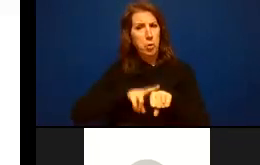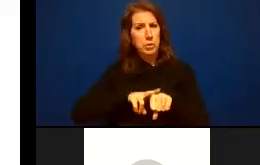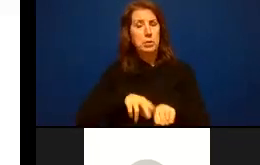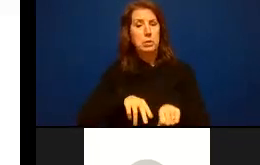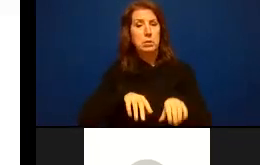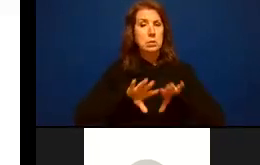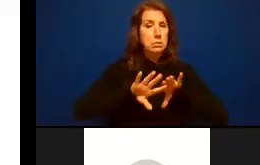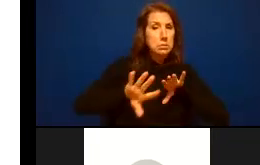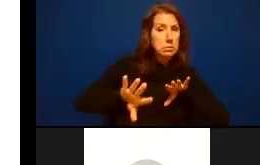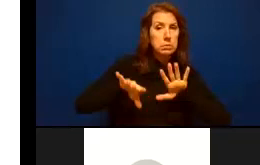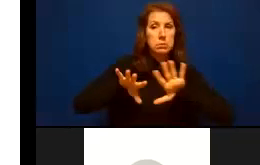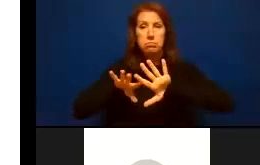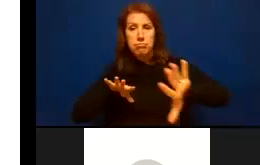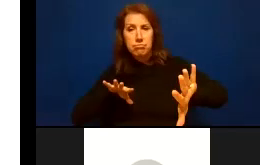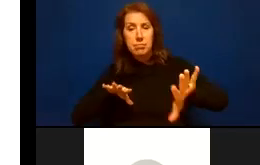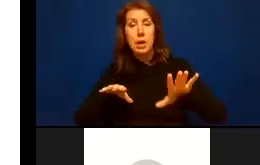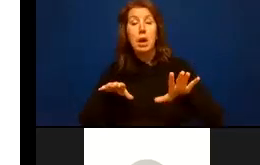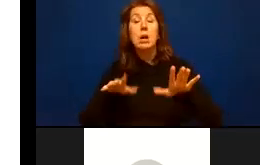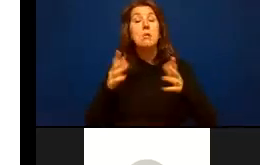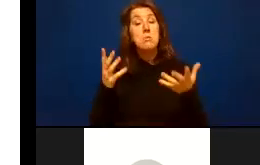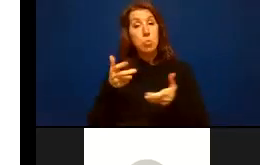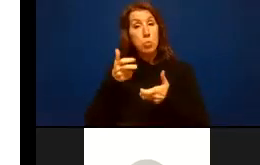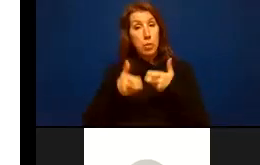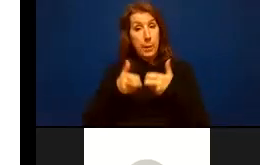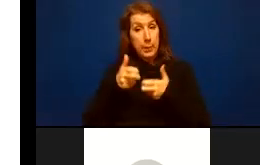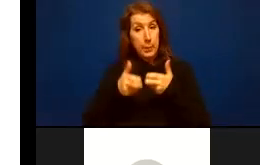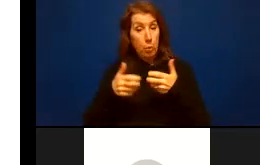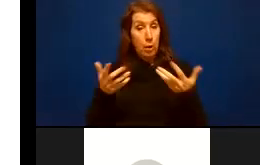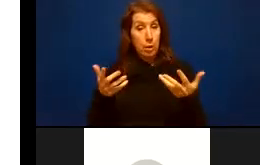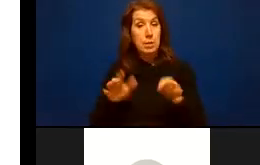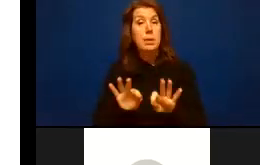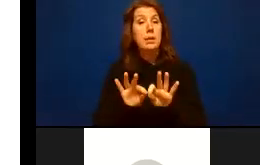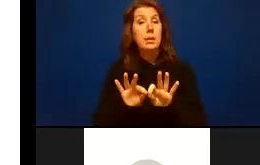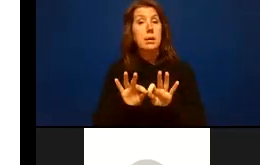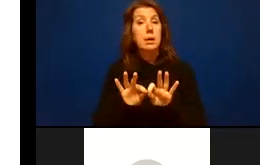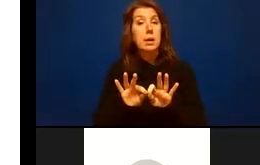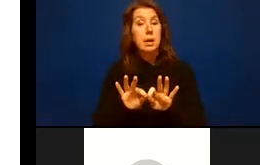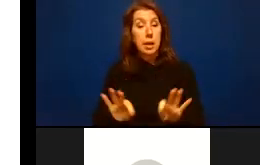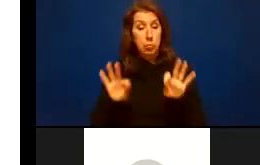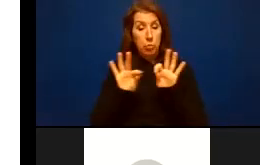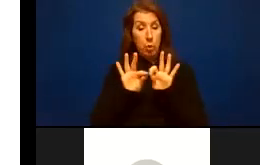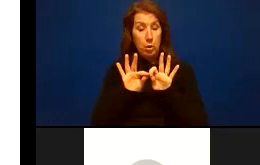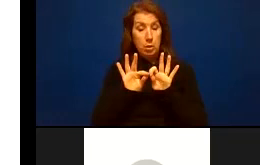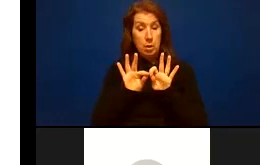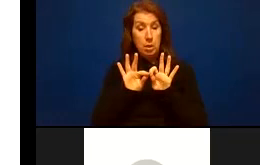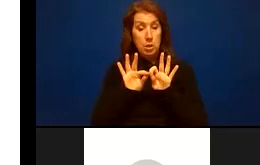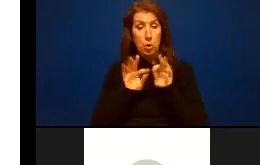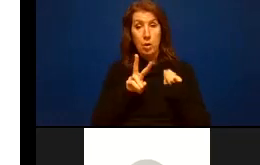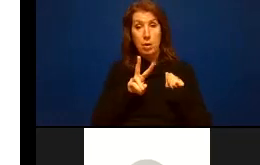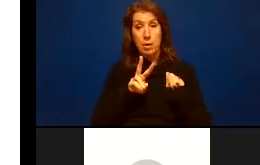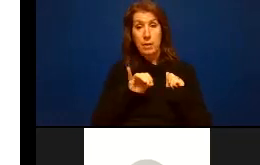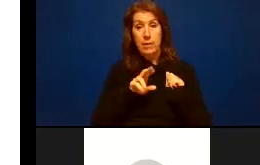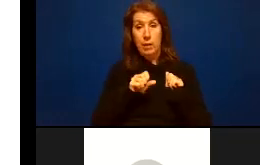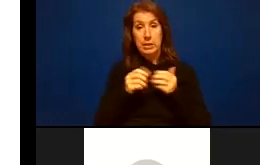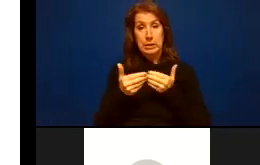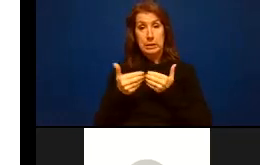problems I think with doing some of those measures is they're important to keep the virus from spreading and to keep people safe, but